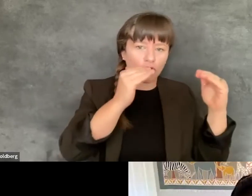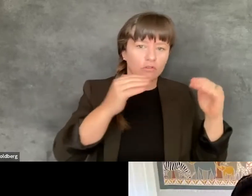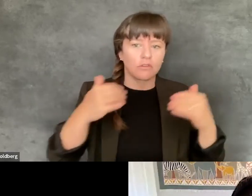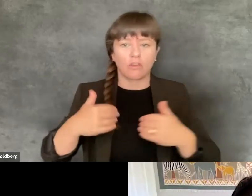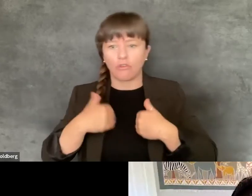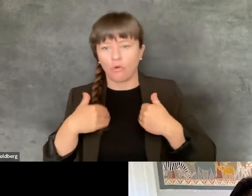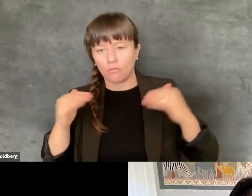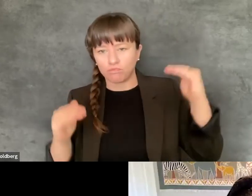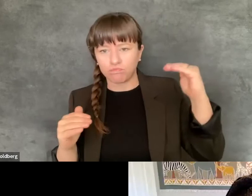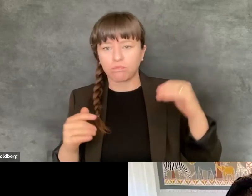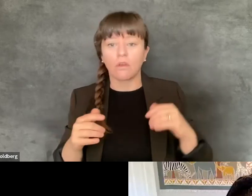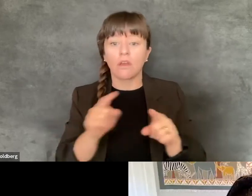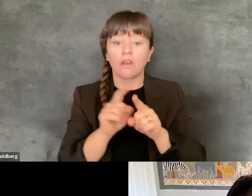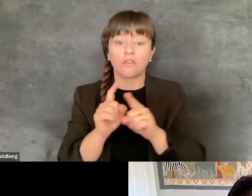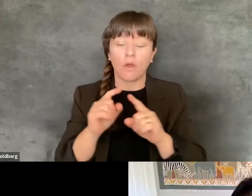community level